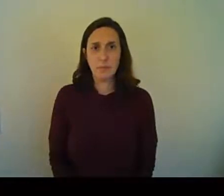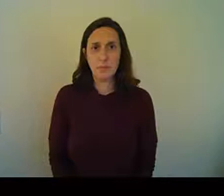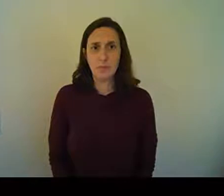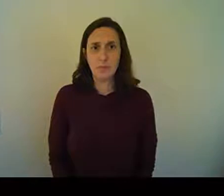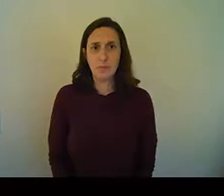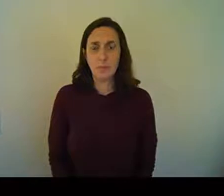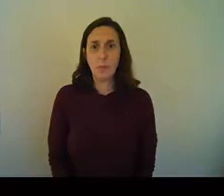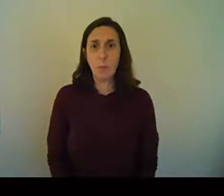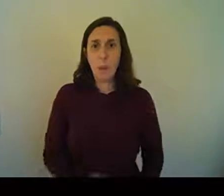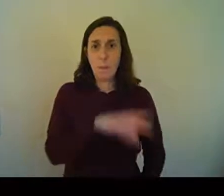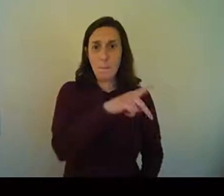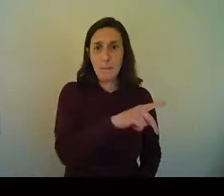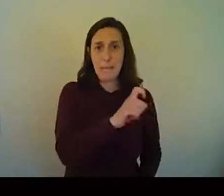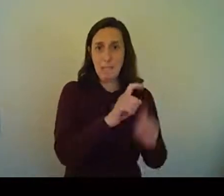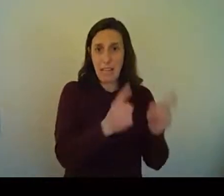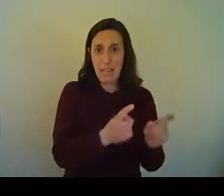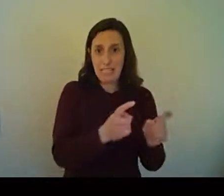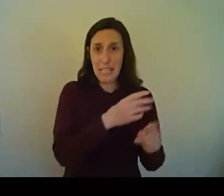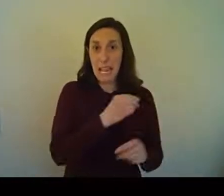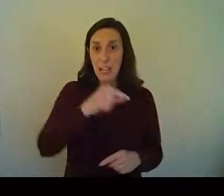are polynomials.